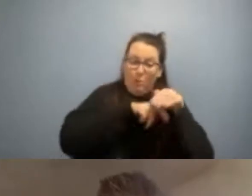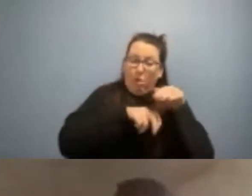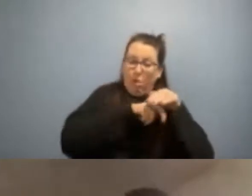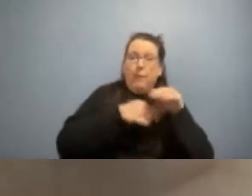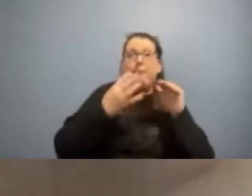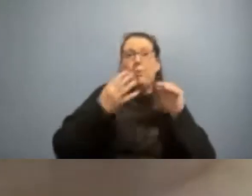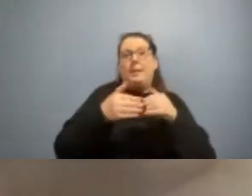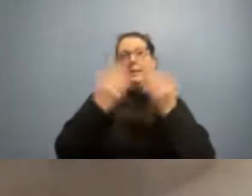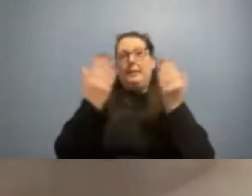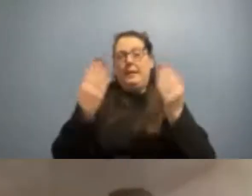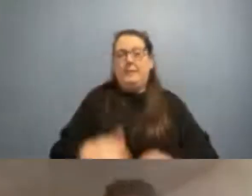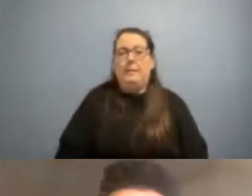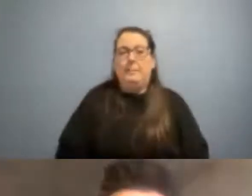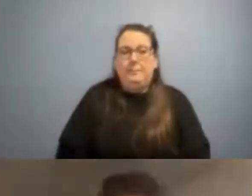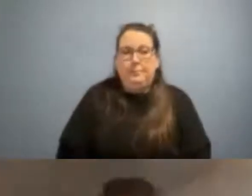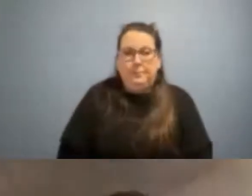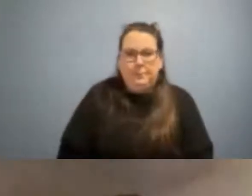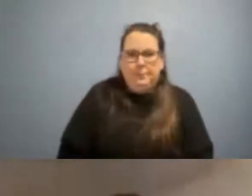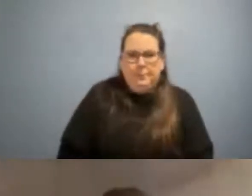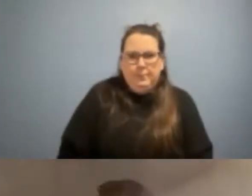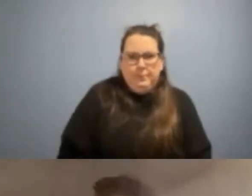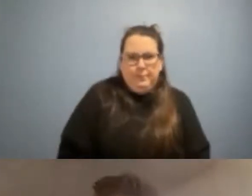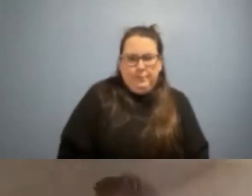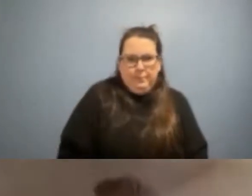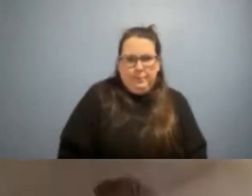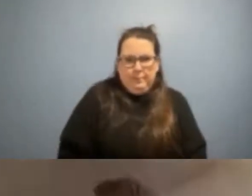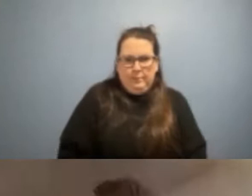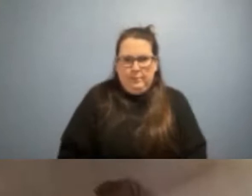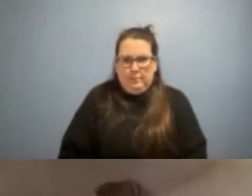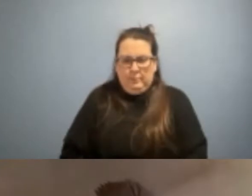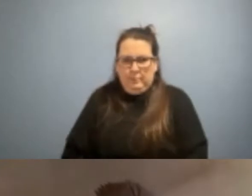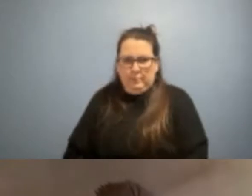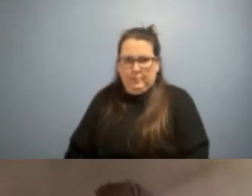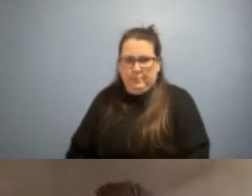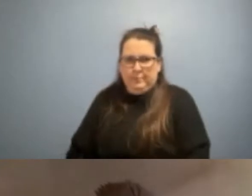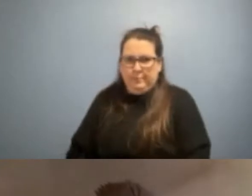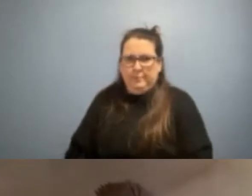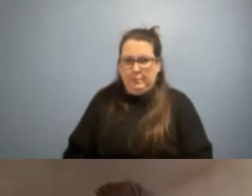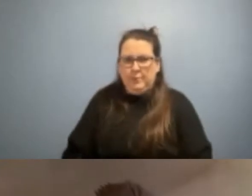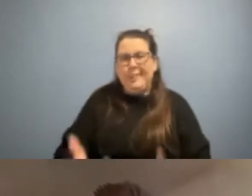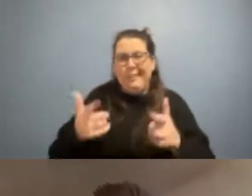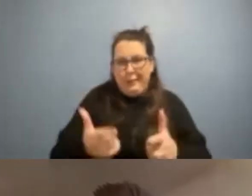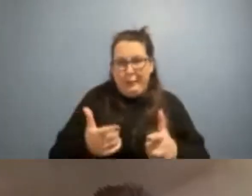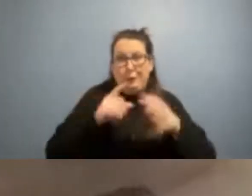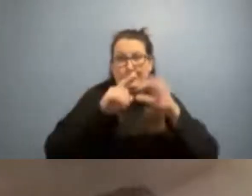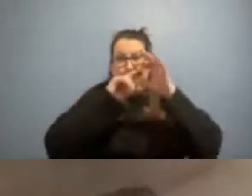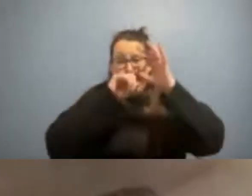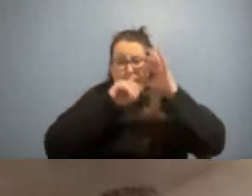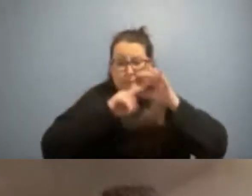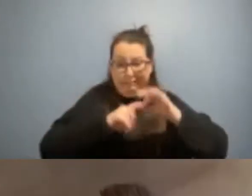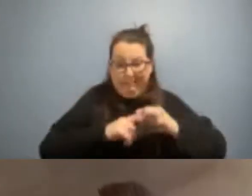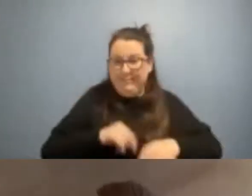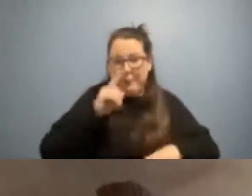days. Fantastic. Thank you, Fung. There are quite a few questions in the chat. We won't be able to get to all of them, but I'd really love to